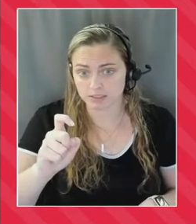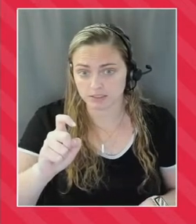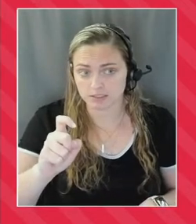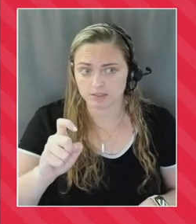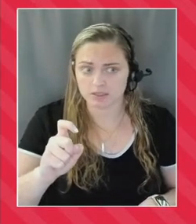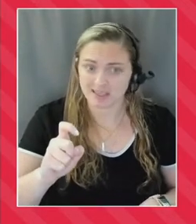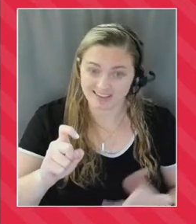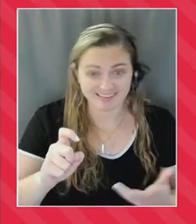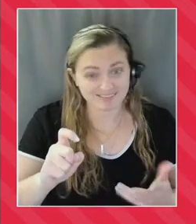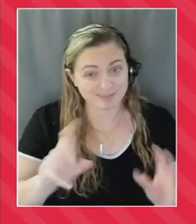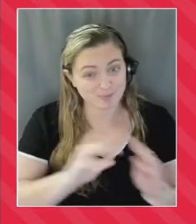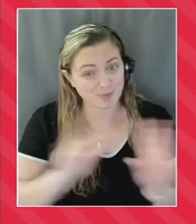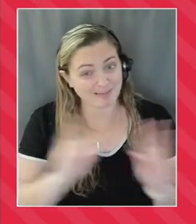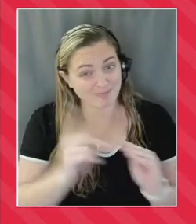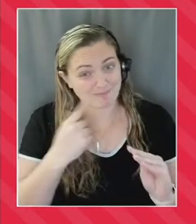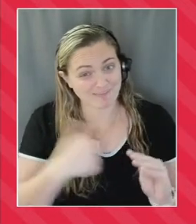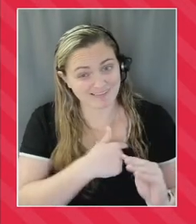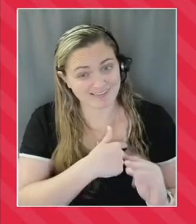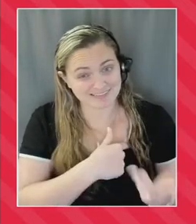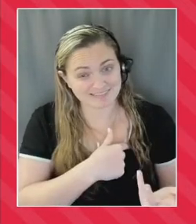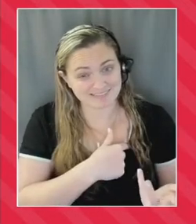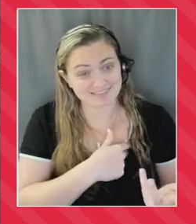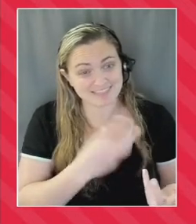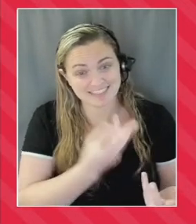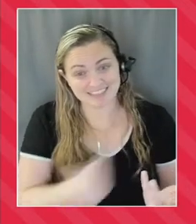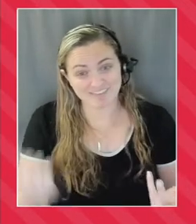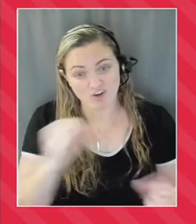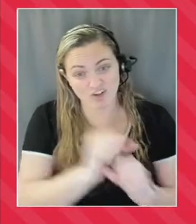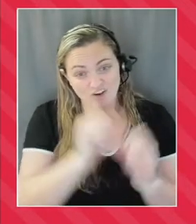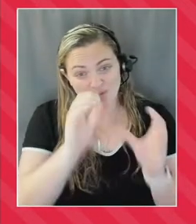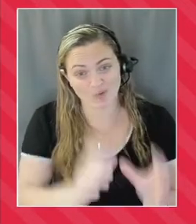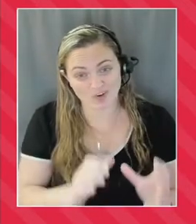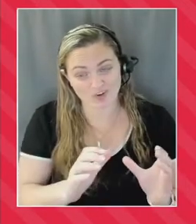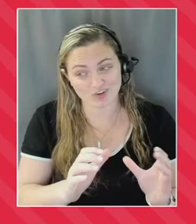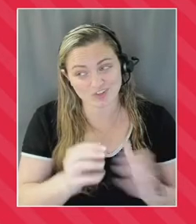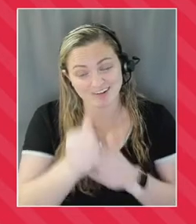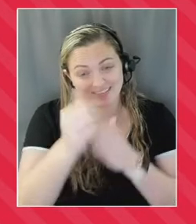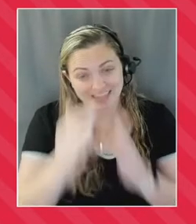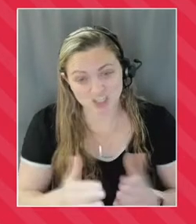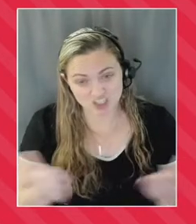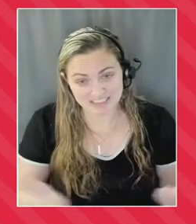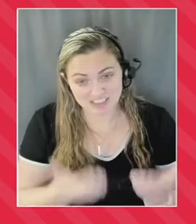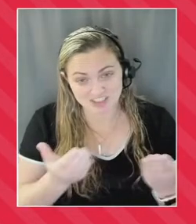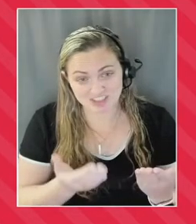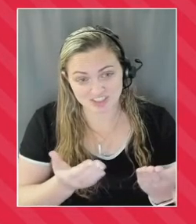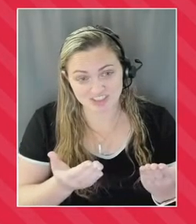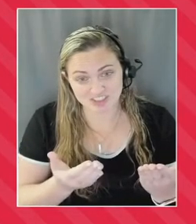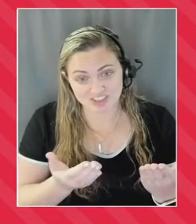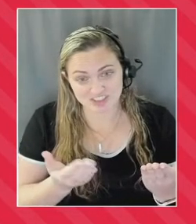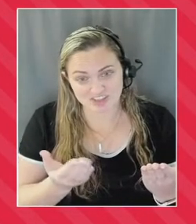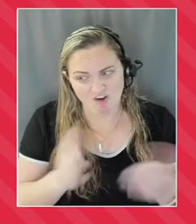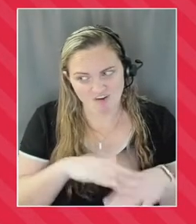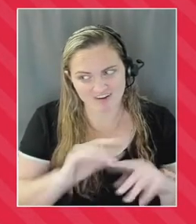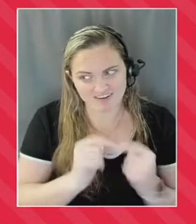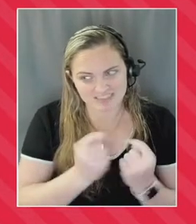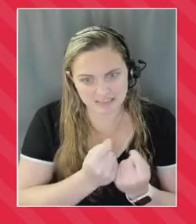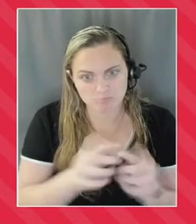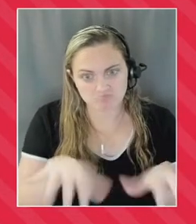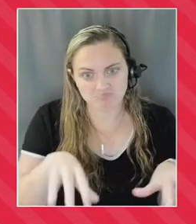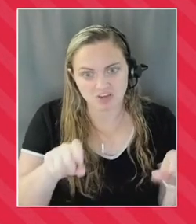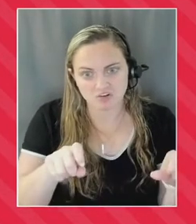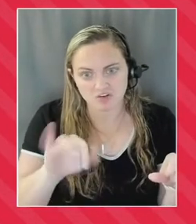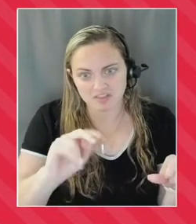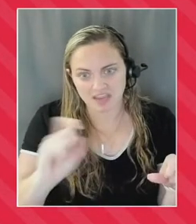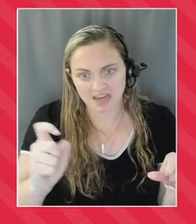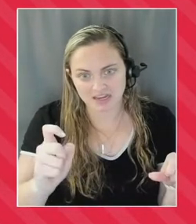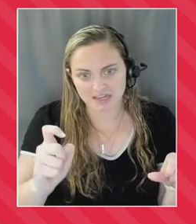telling to us. Several of our executive leadership team took it, you know, and